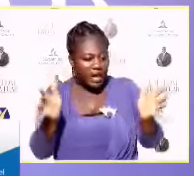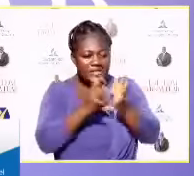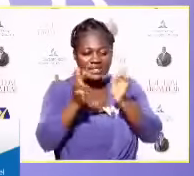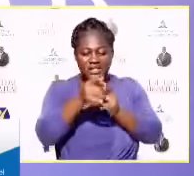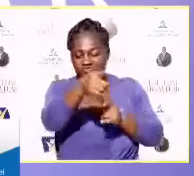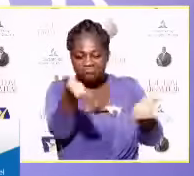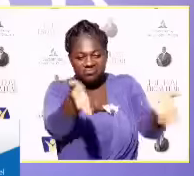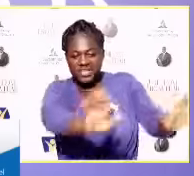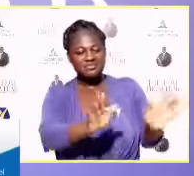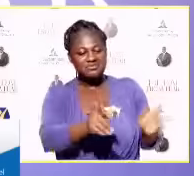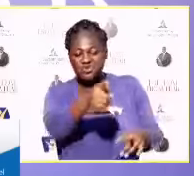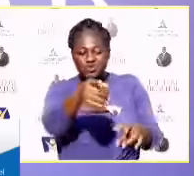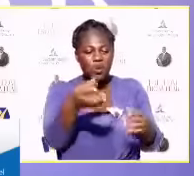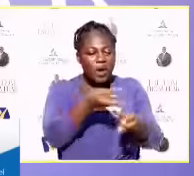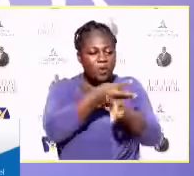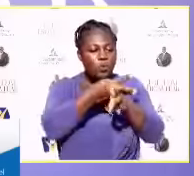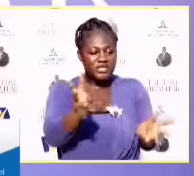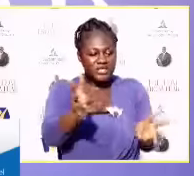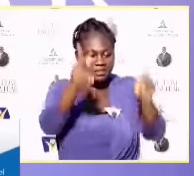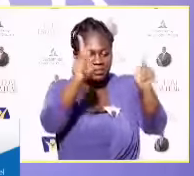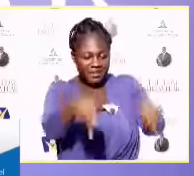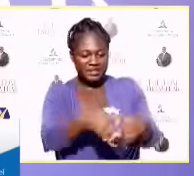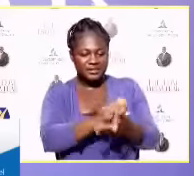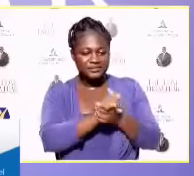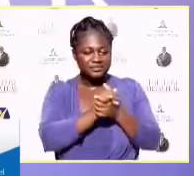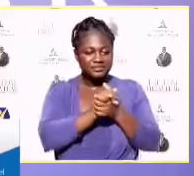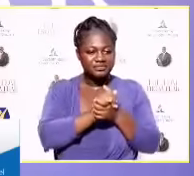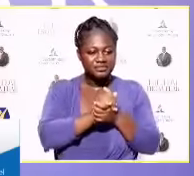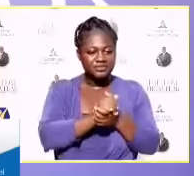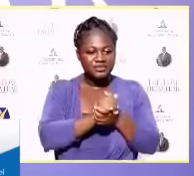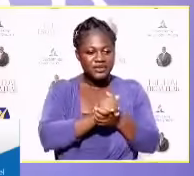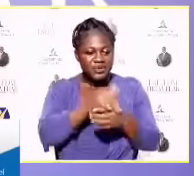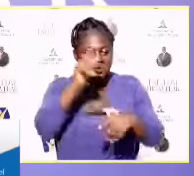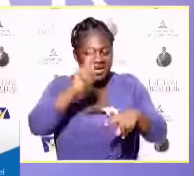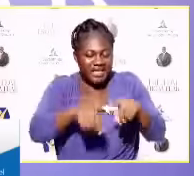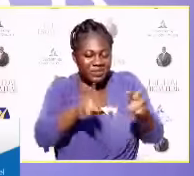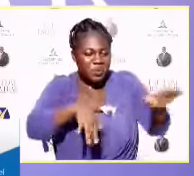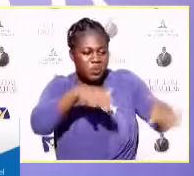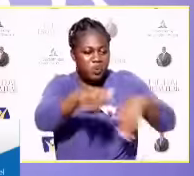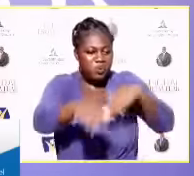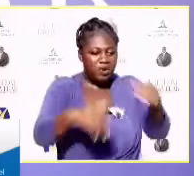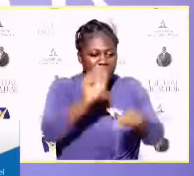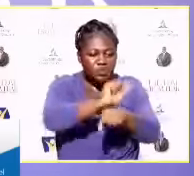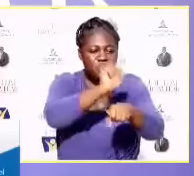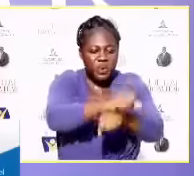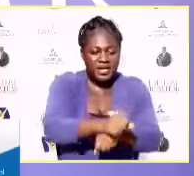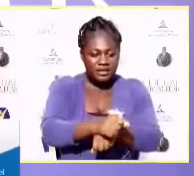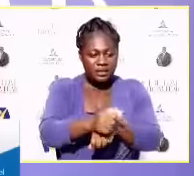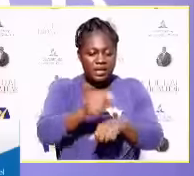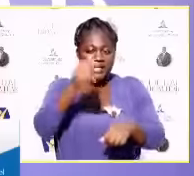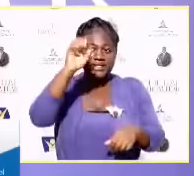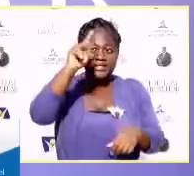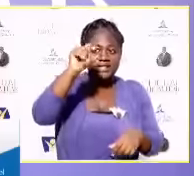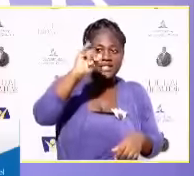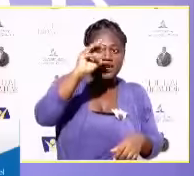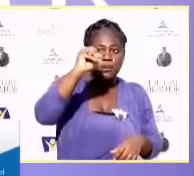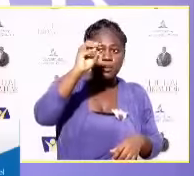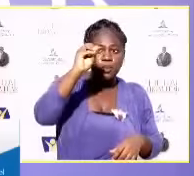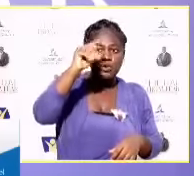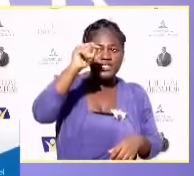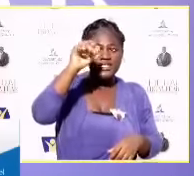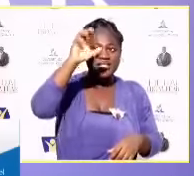You're just a corpse walking around and going to work. The Bible says in 1 Timothy